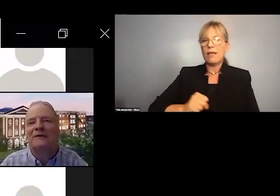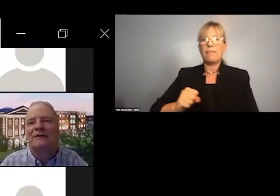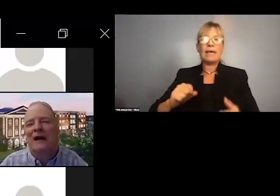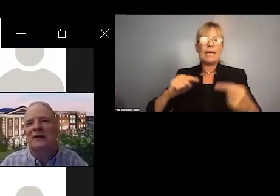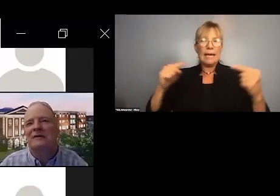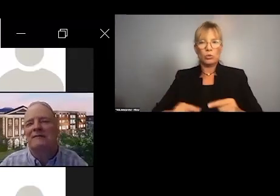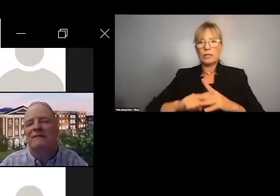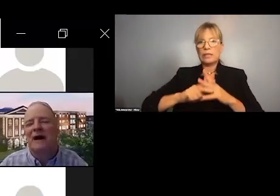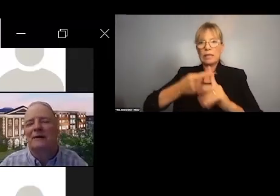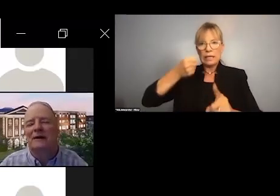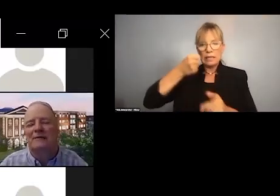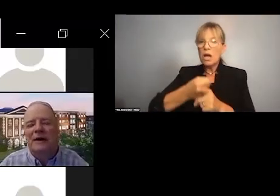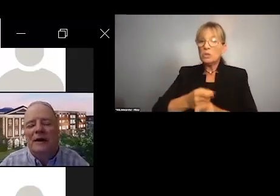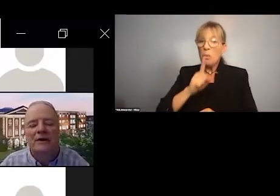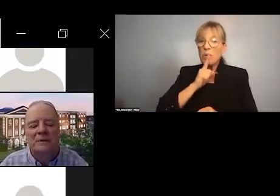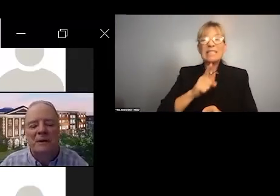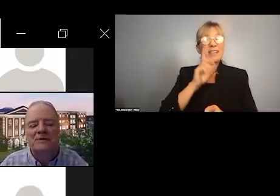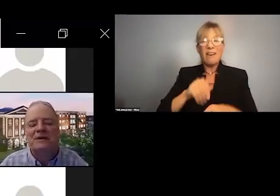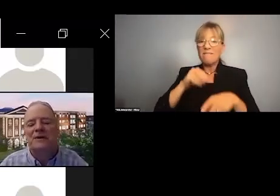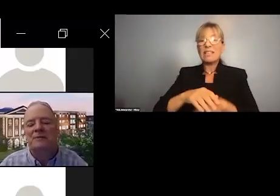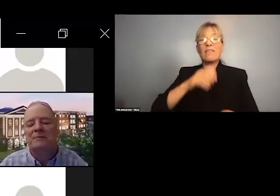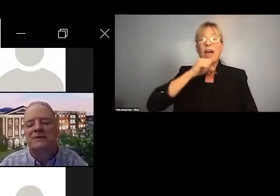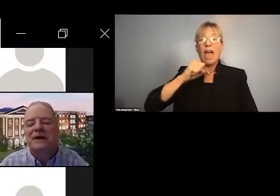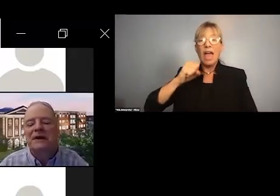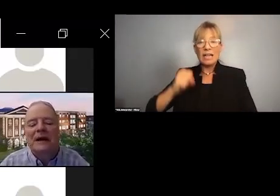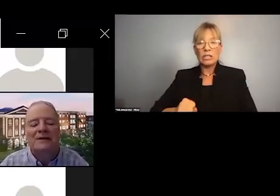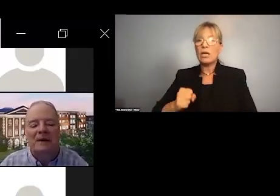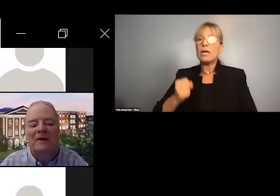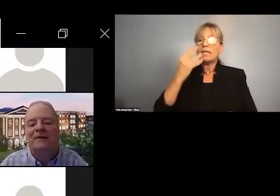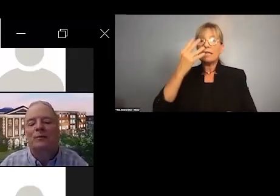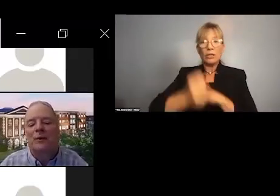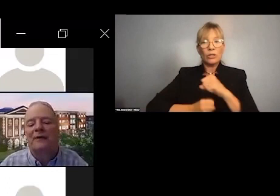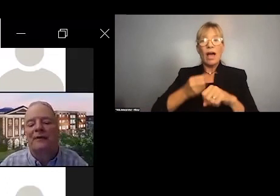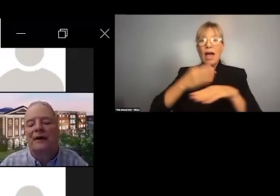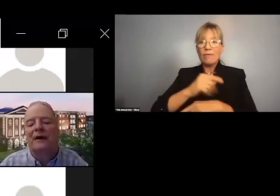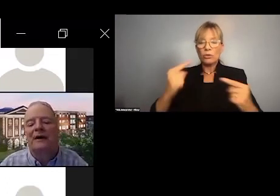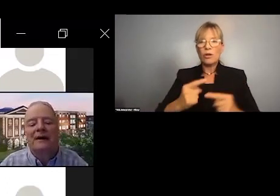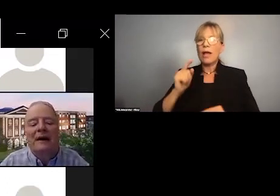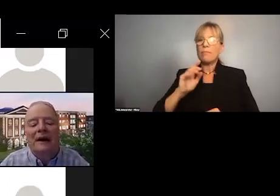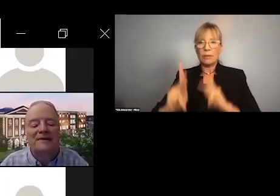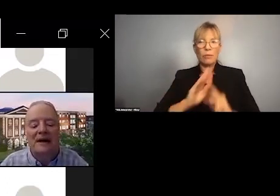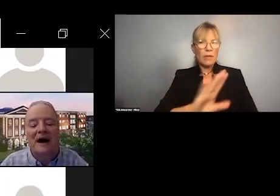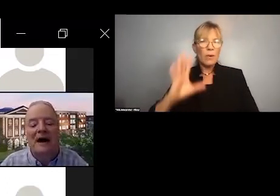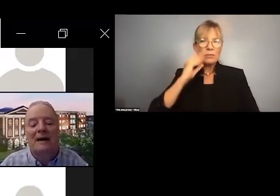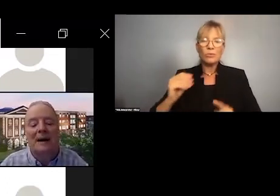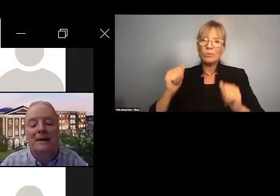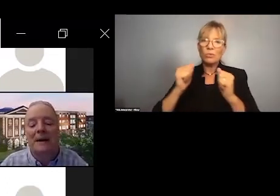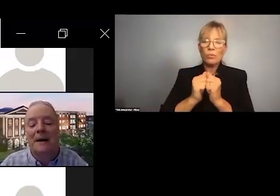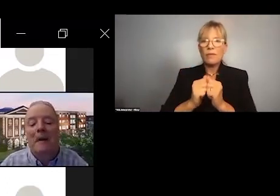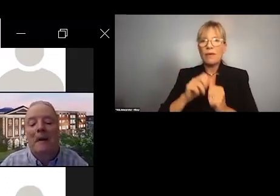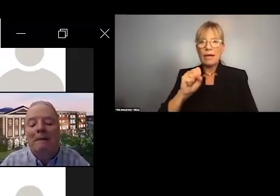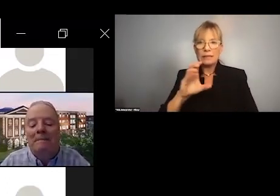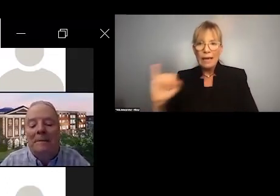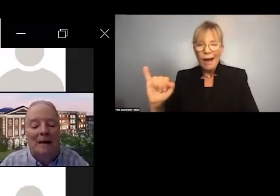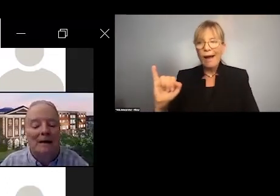So it really was the aging effect of years post-injury and people's experience with